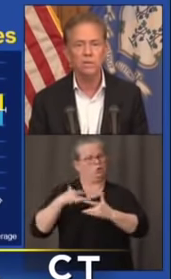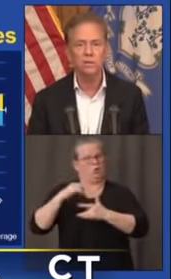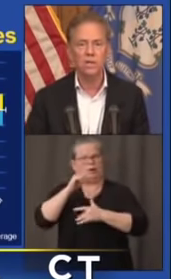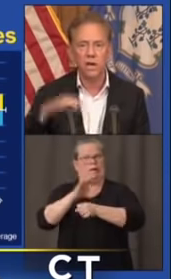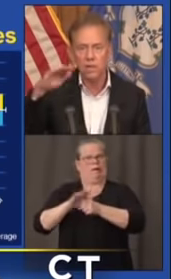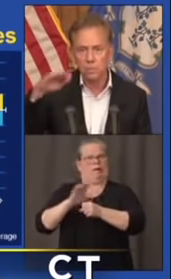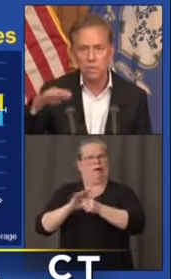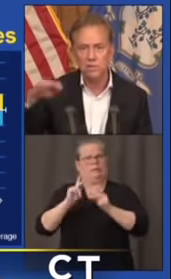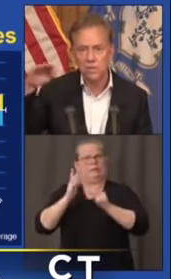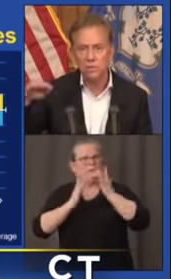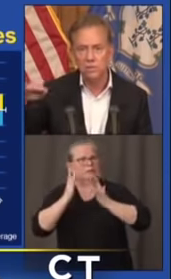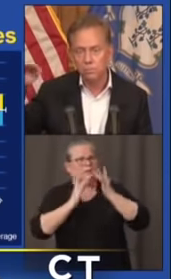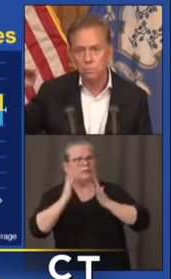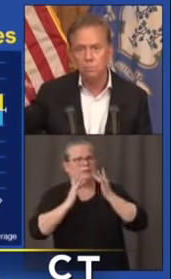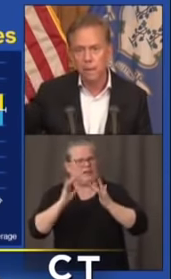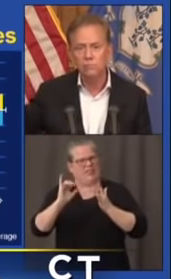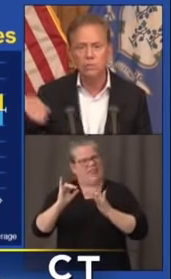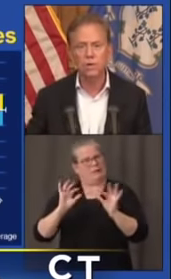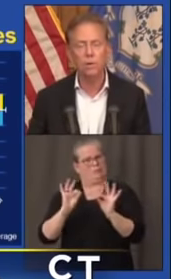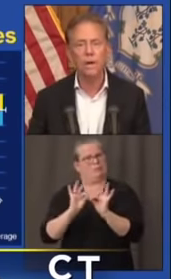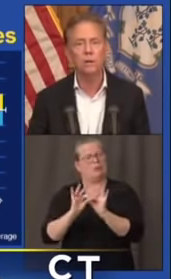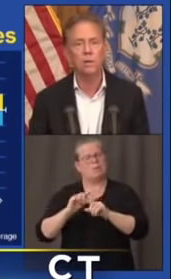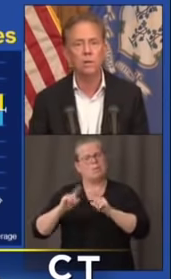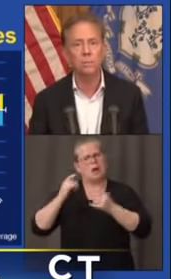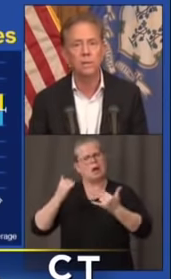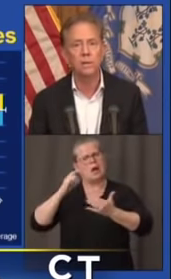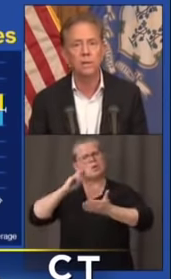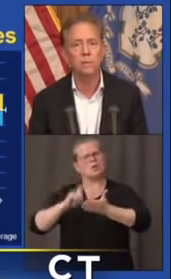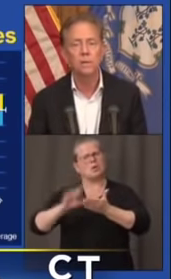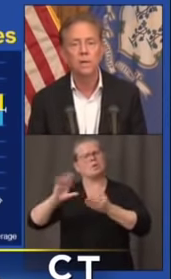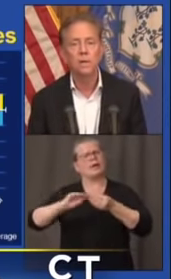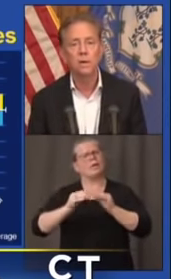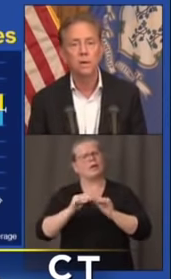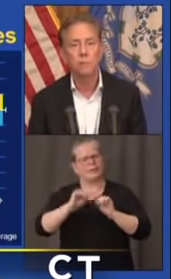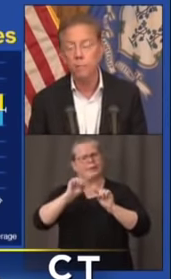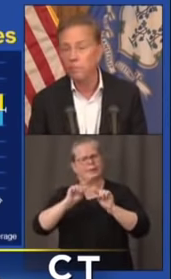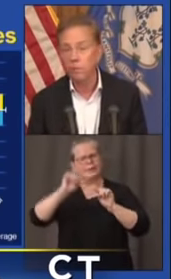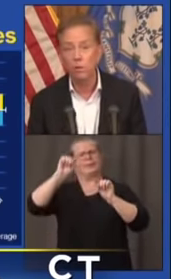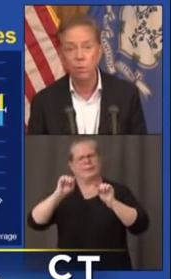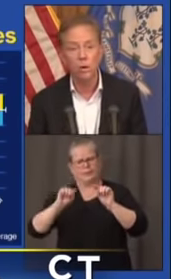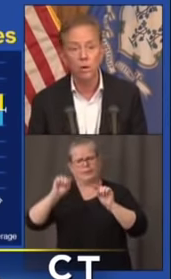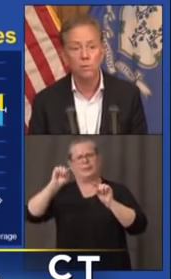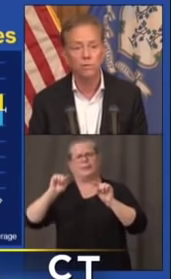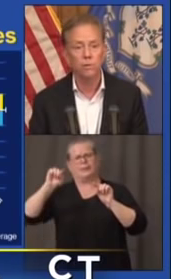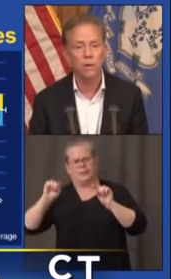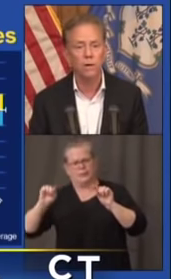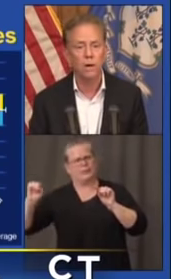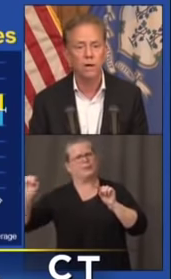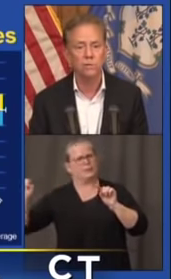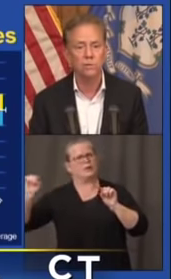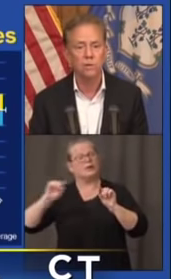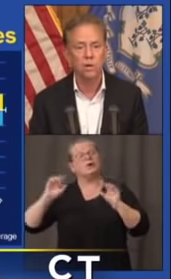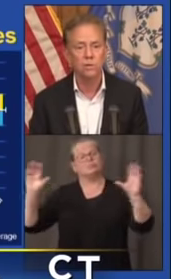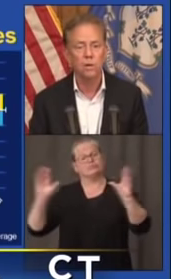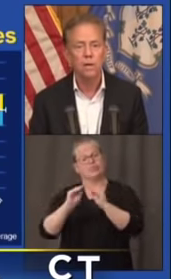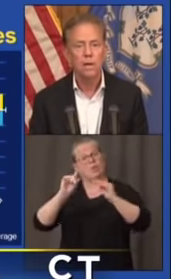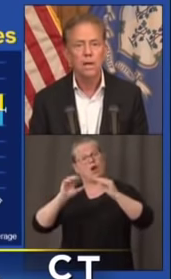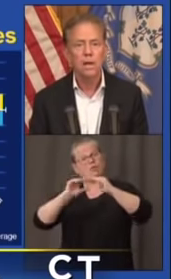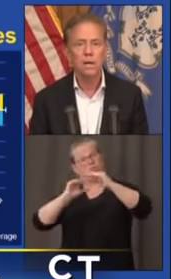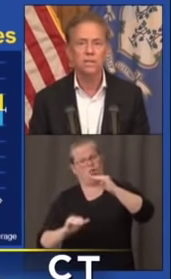can see that hospitalizations are bouncing around a little bit. We've been below 100 for quite a while, as you